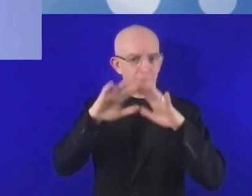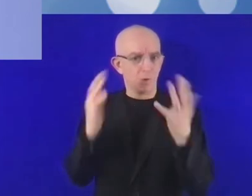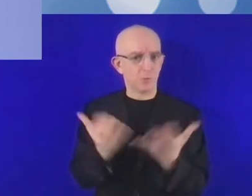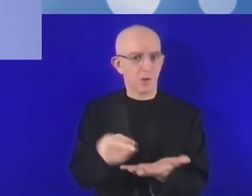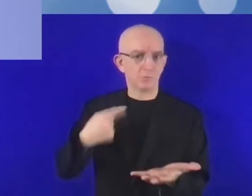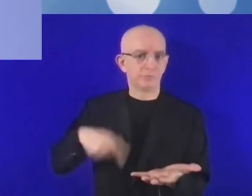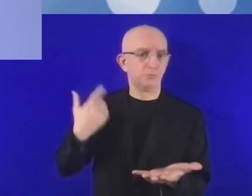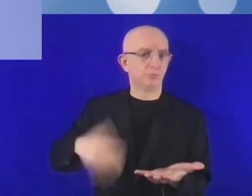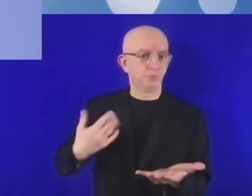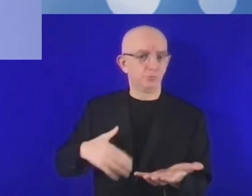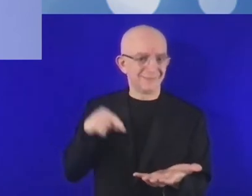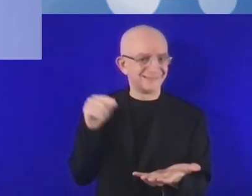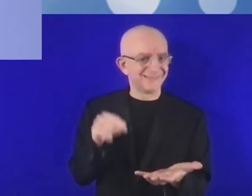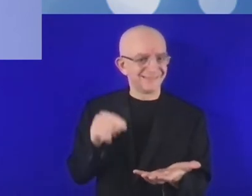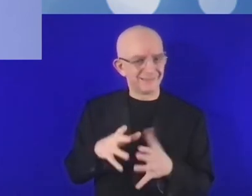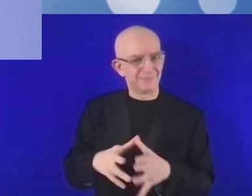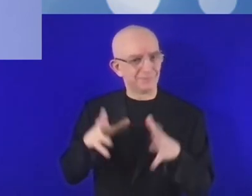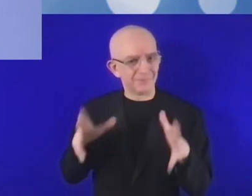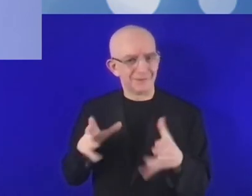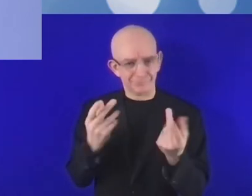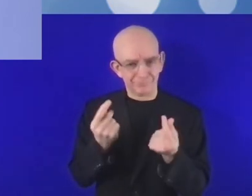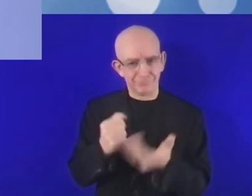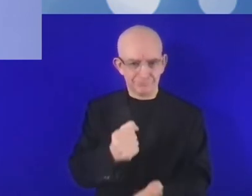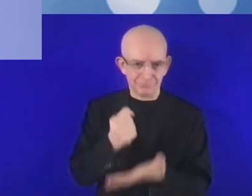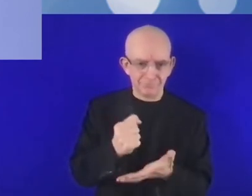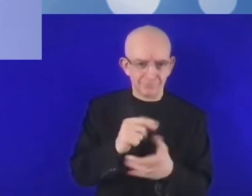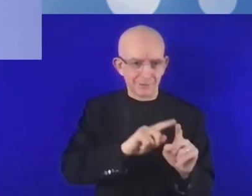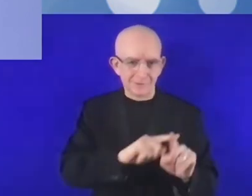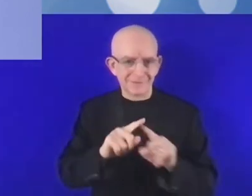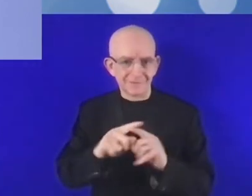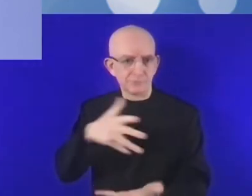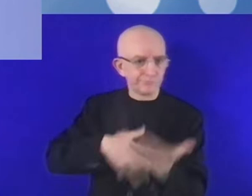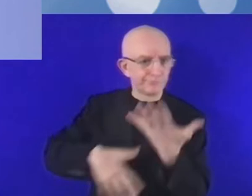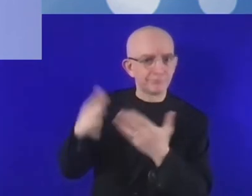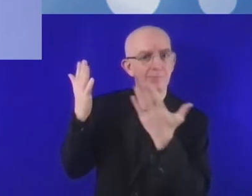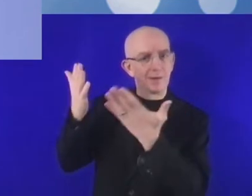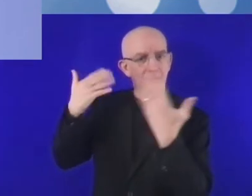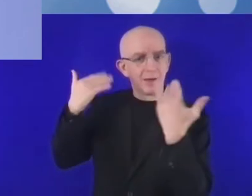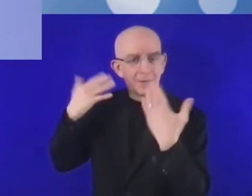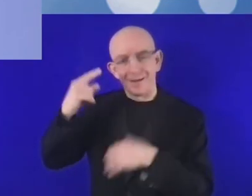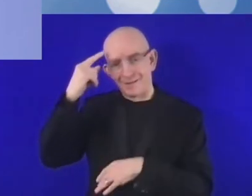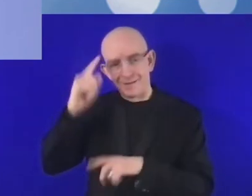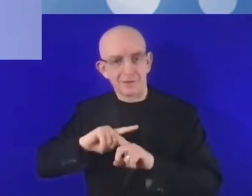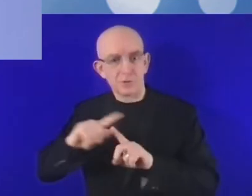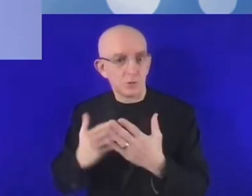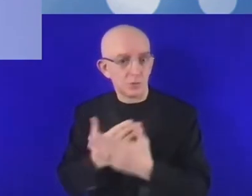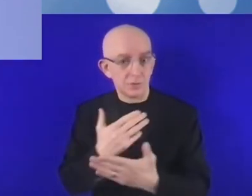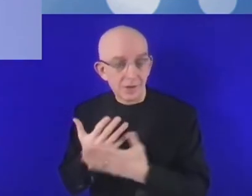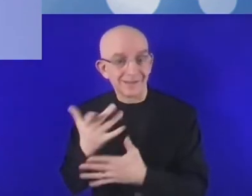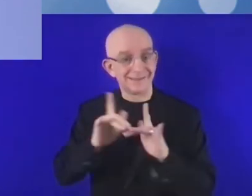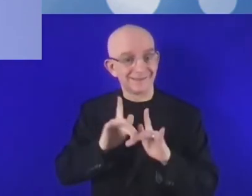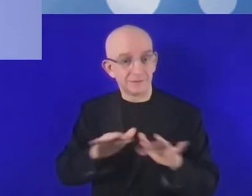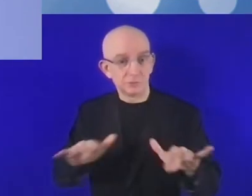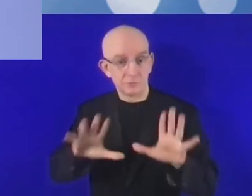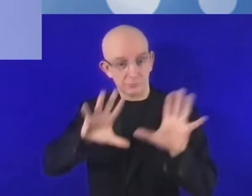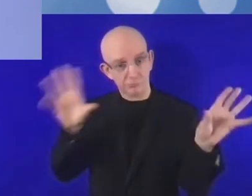77 billion euros invested in projects every year around the world so we believe